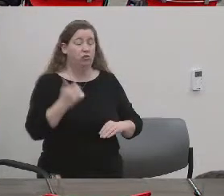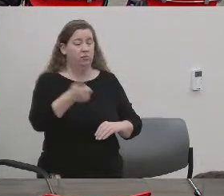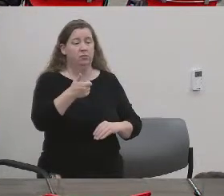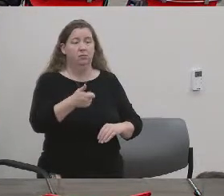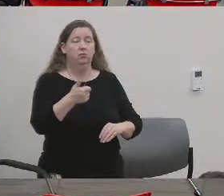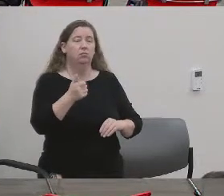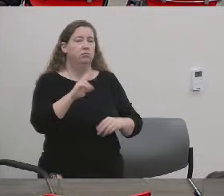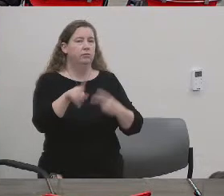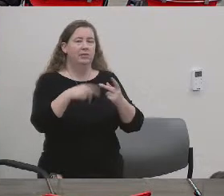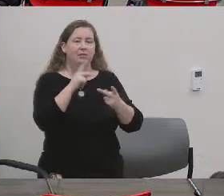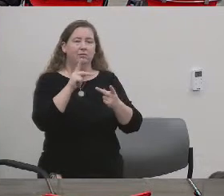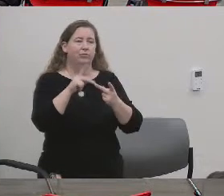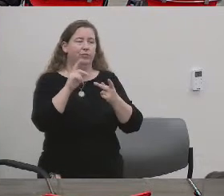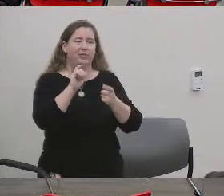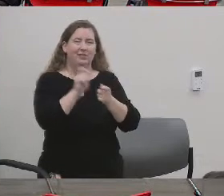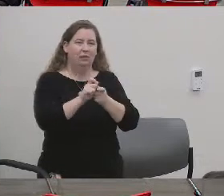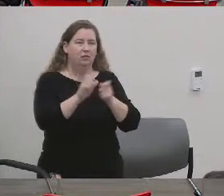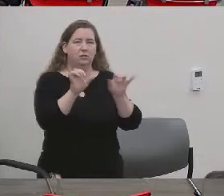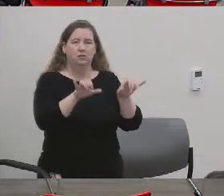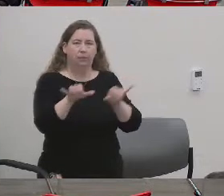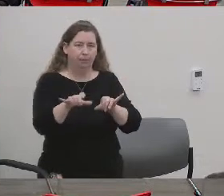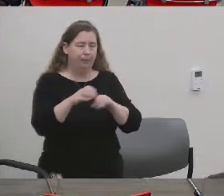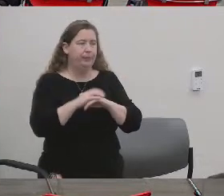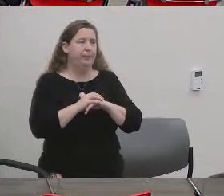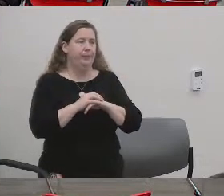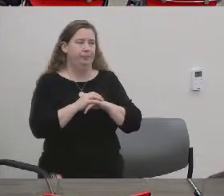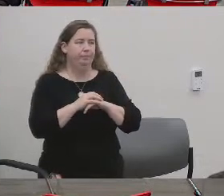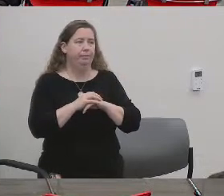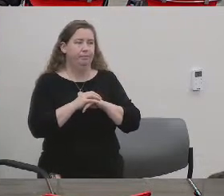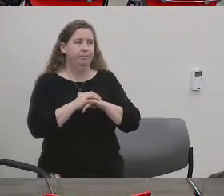it's exactly the same as what they're doing now.